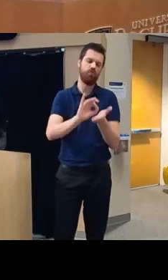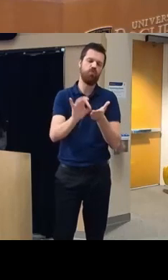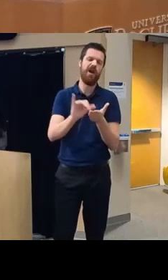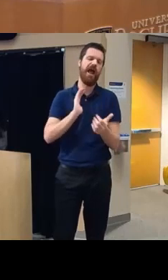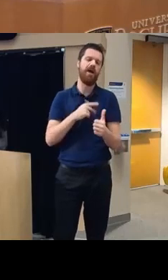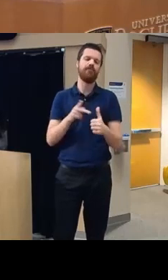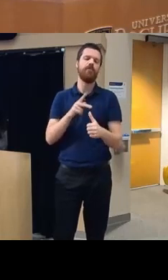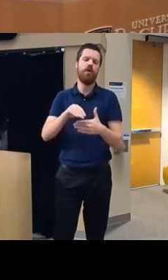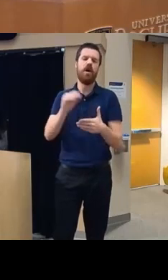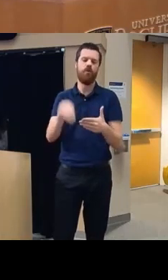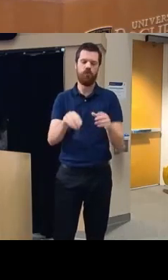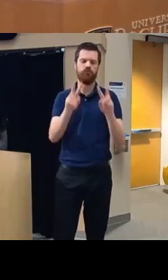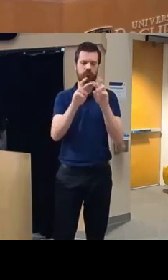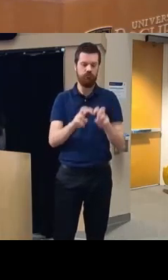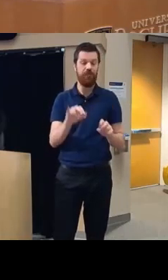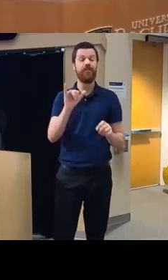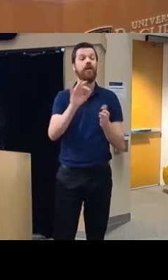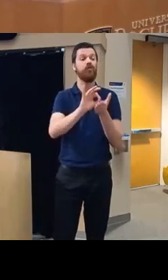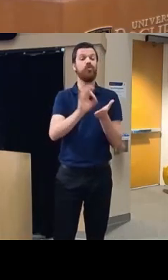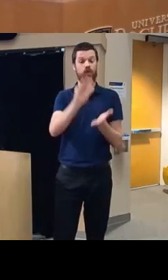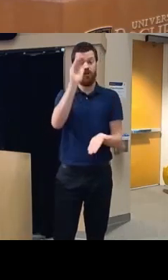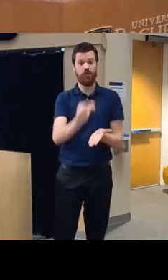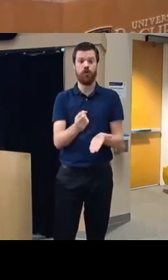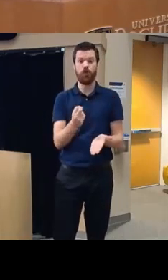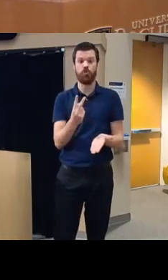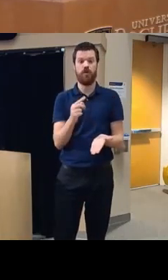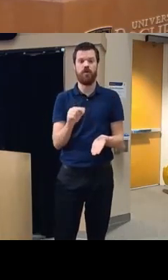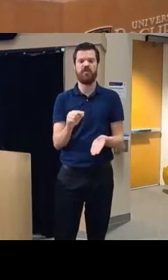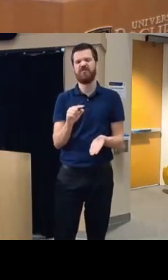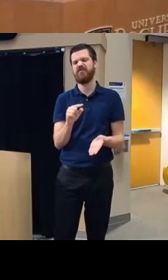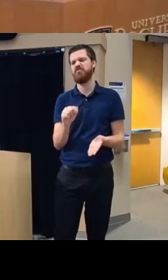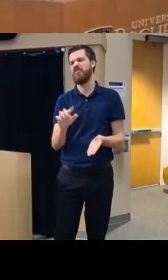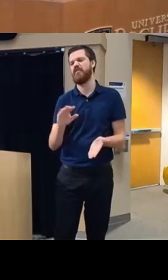was our primary outcome. We had a decrease in that score of like 12.5%.